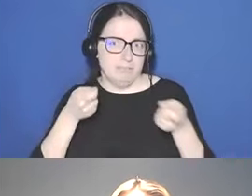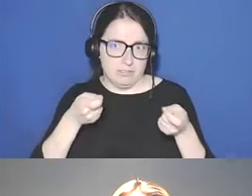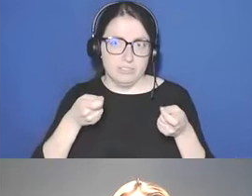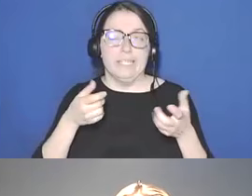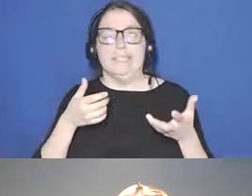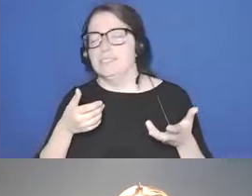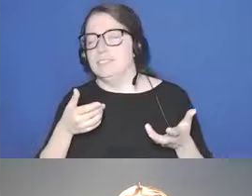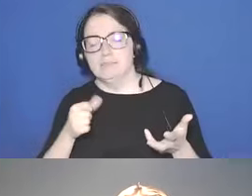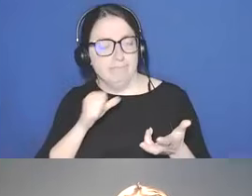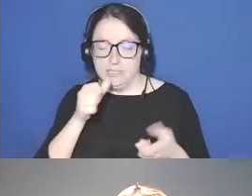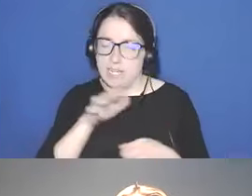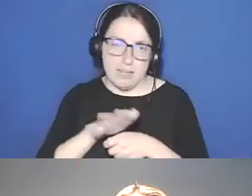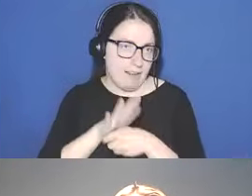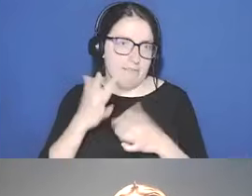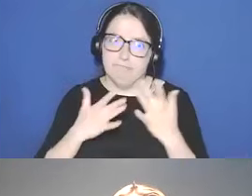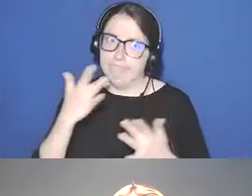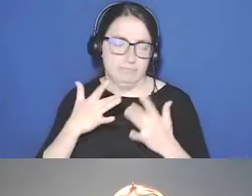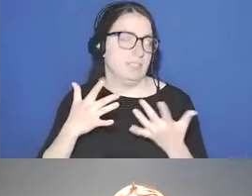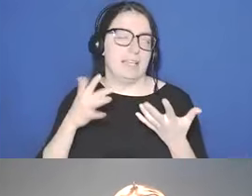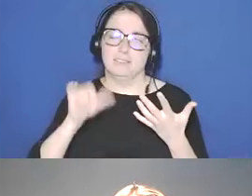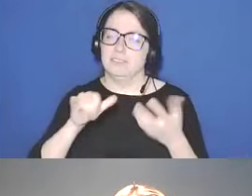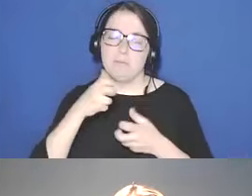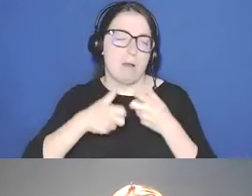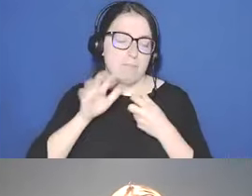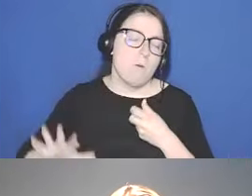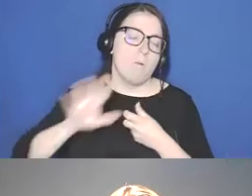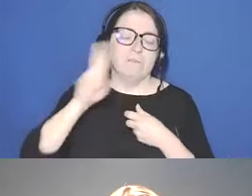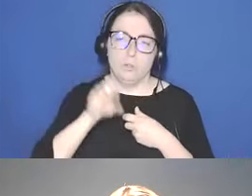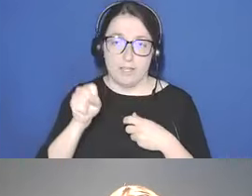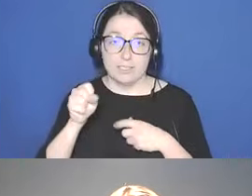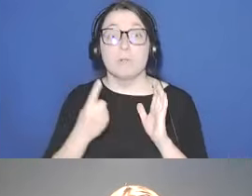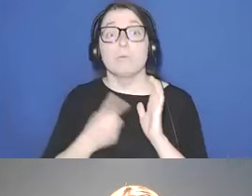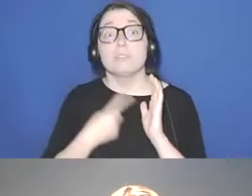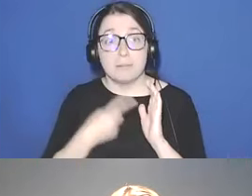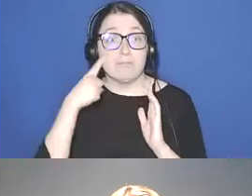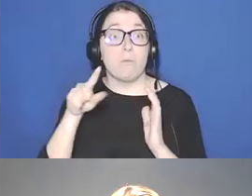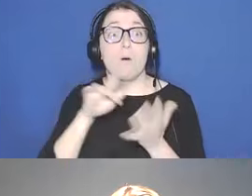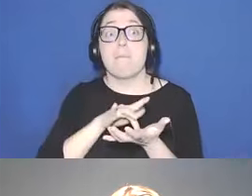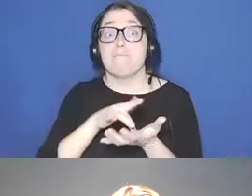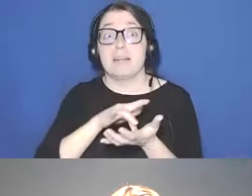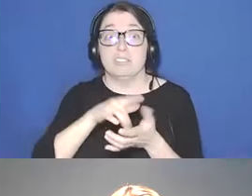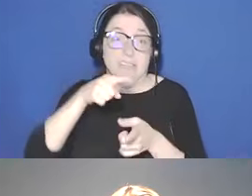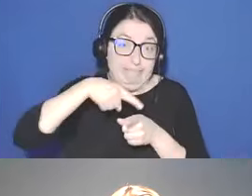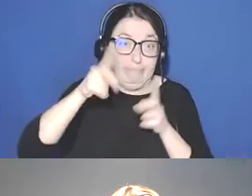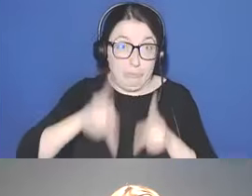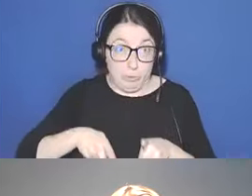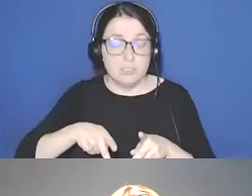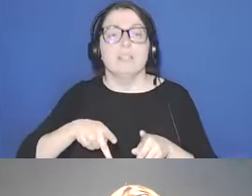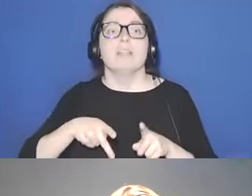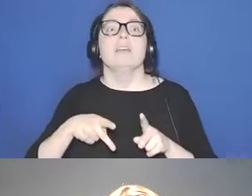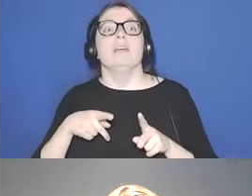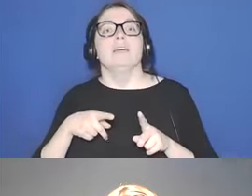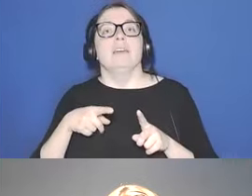issue. So getting on a wait list sometimes for a med person is sometimes easier if